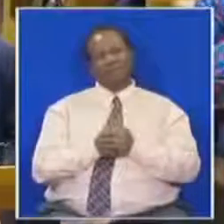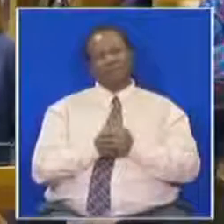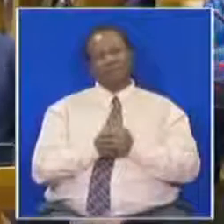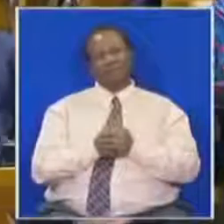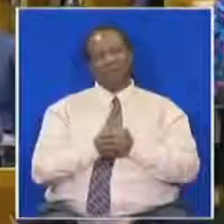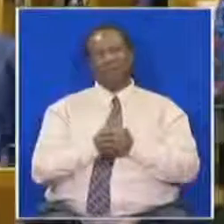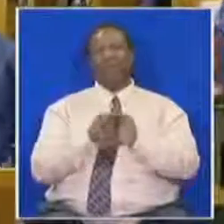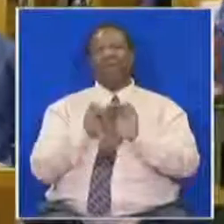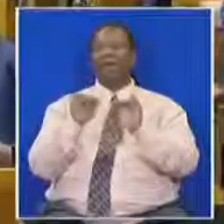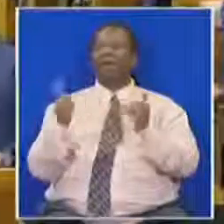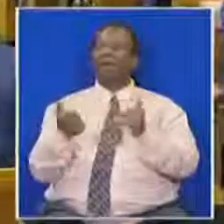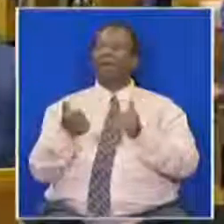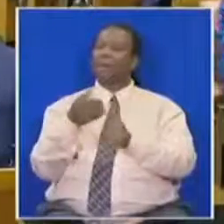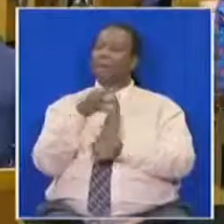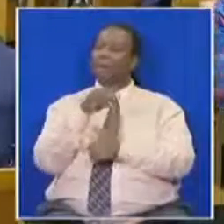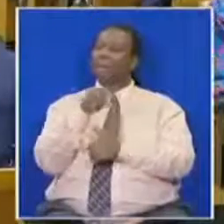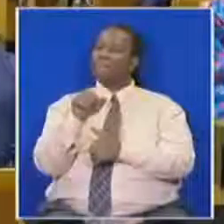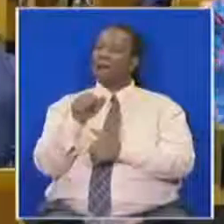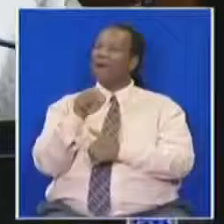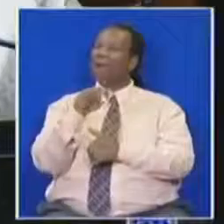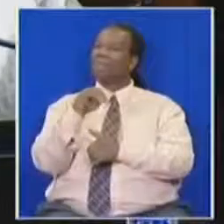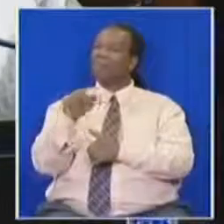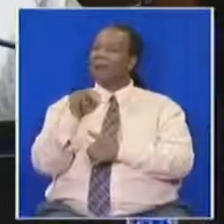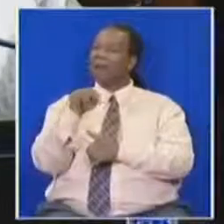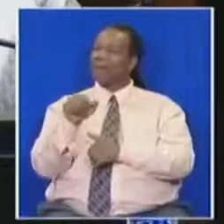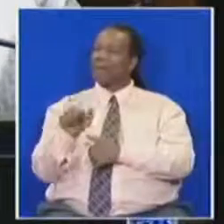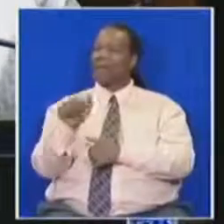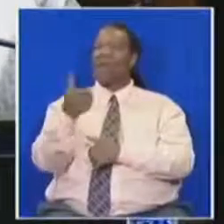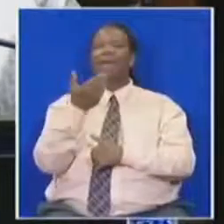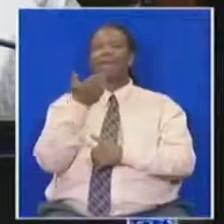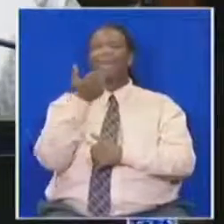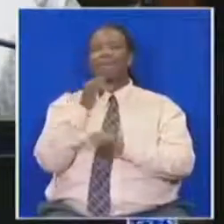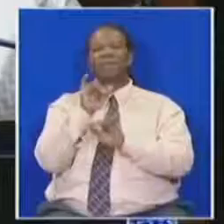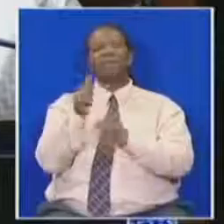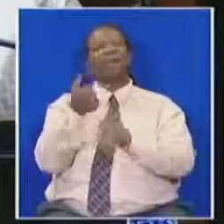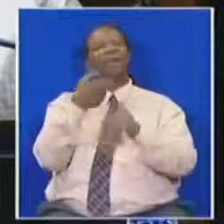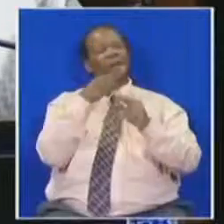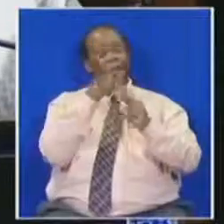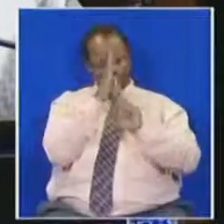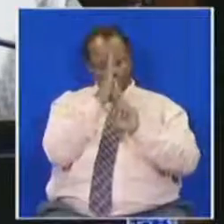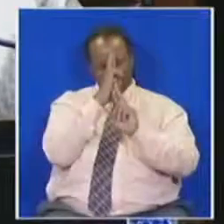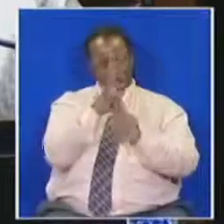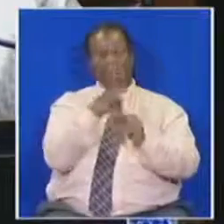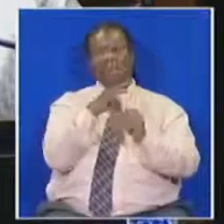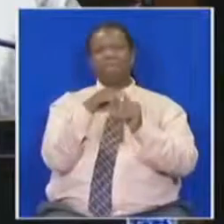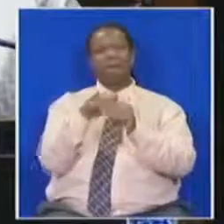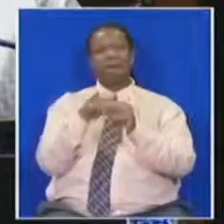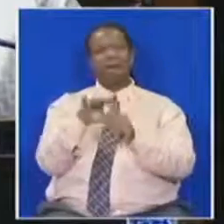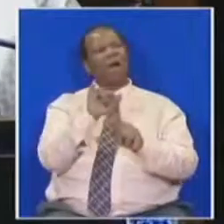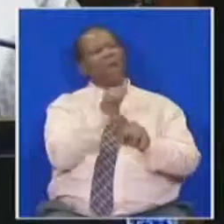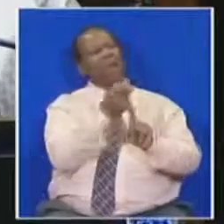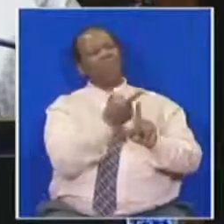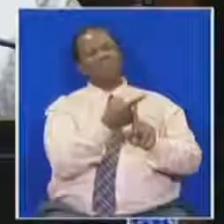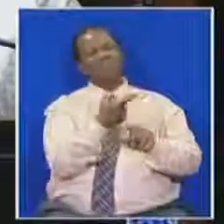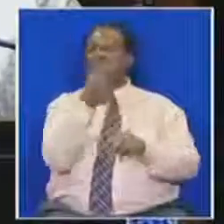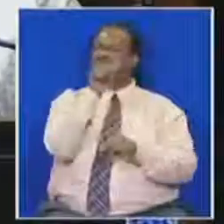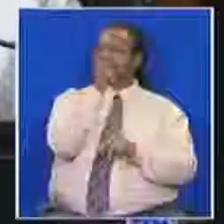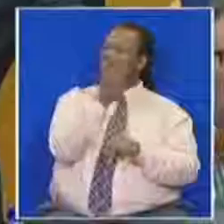Maimane, please take your seat. So can I address you? Honourable members. You are racist. Point of order, ML.